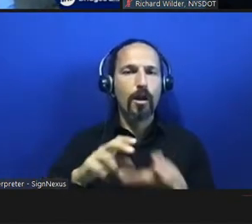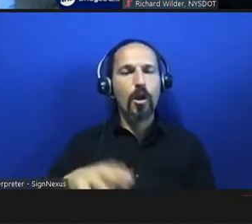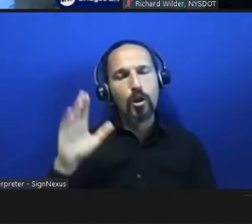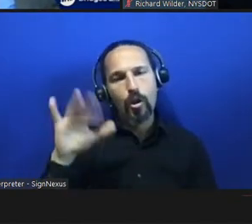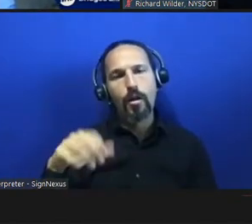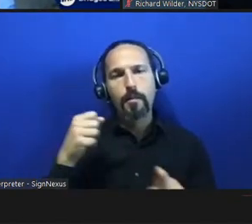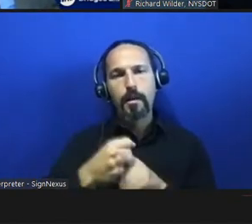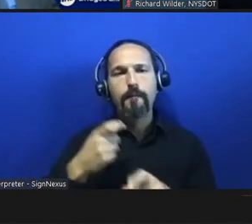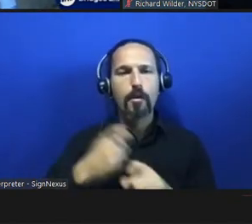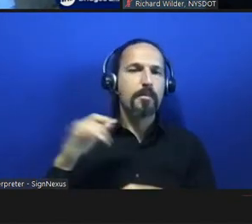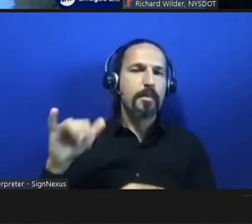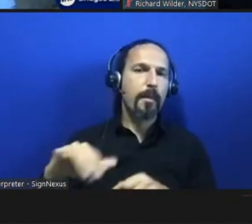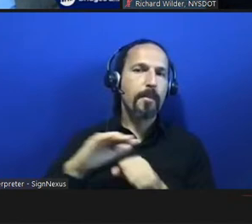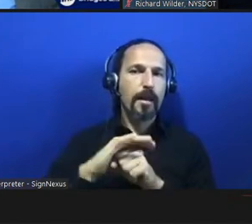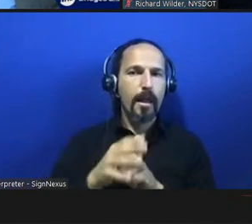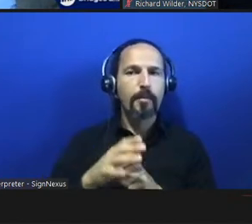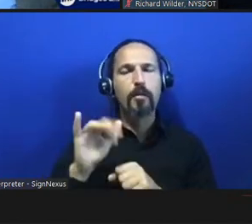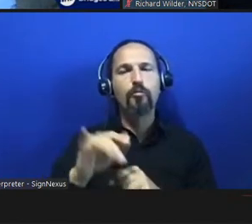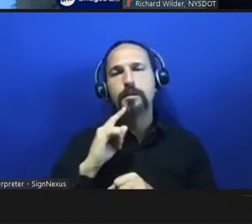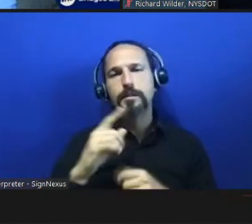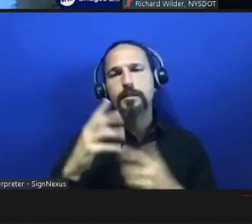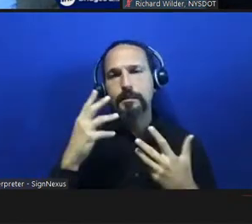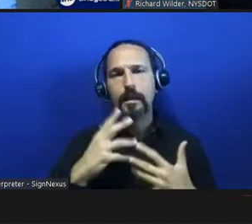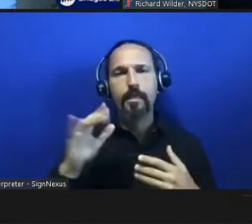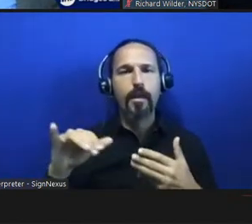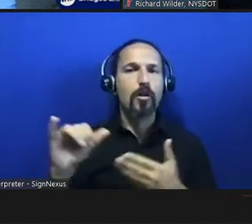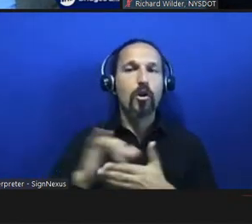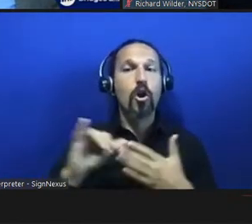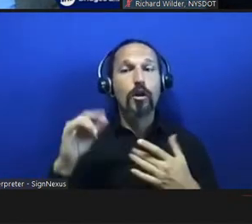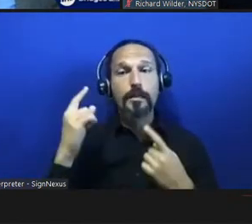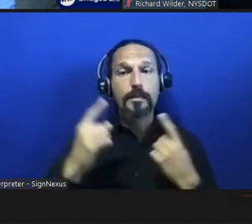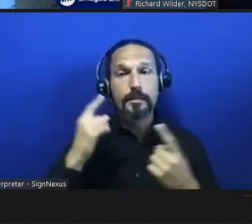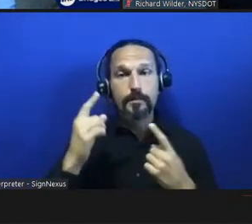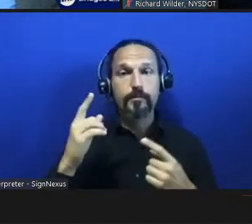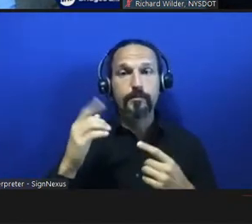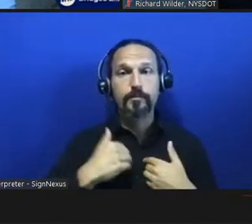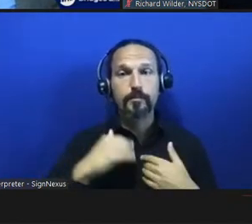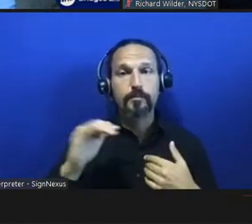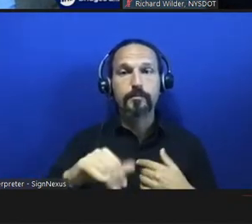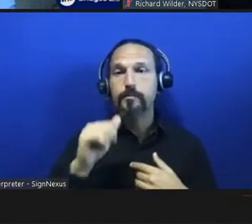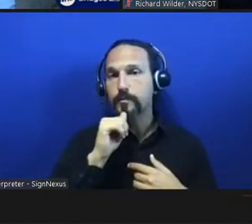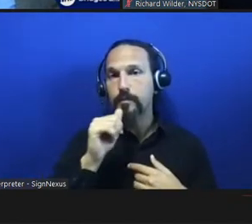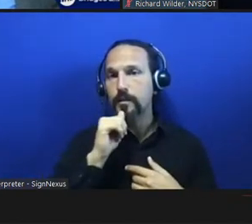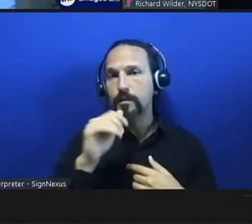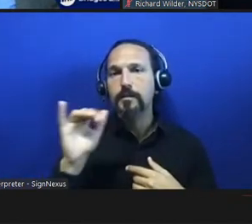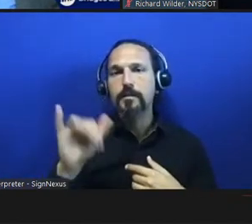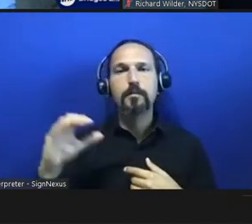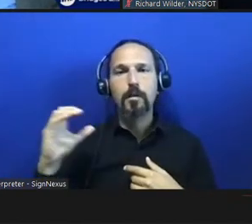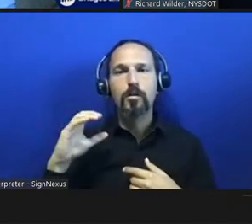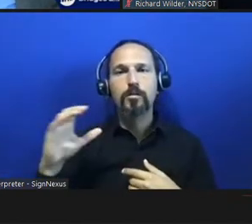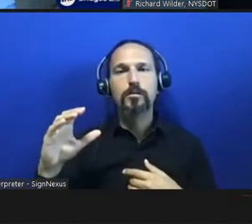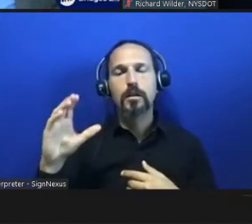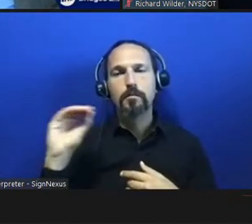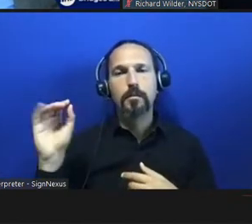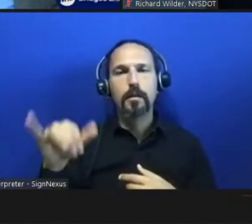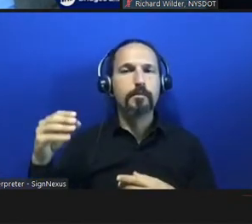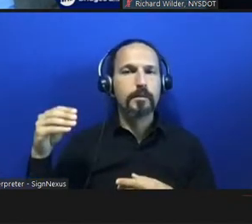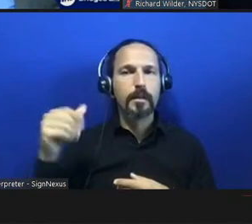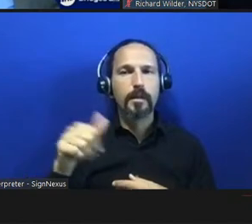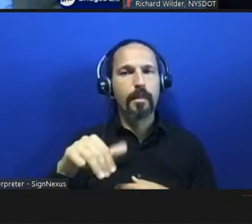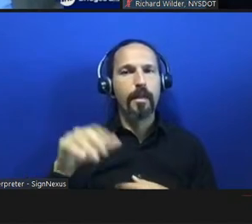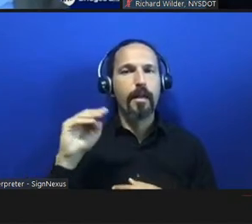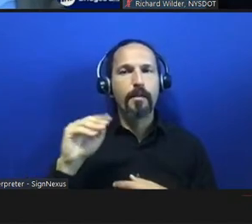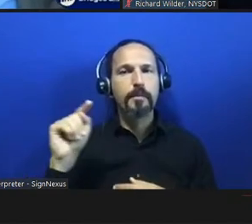impact of the pandemic so it's particularly disheartening that New York is even considering having its private motor coach companies further subsidize the